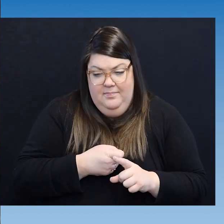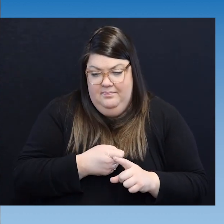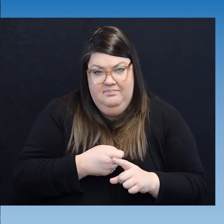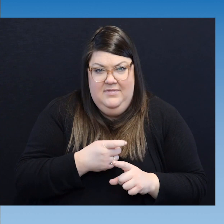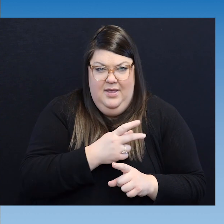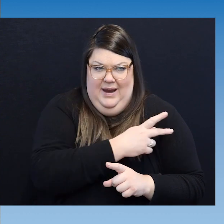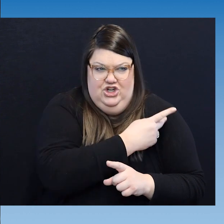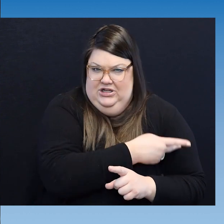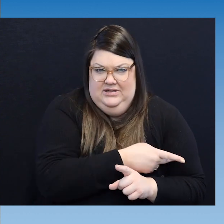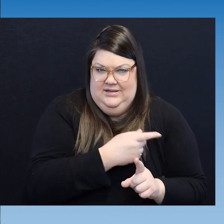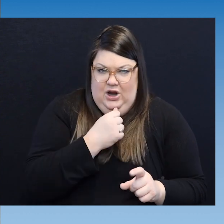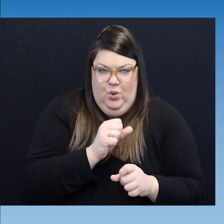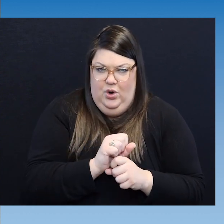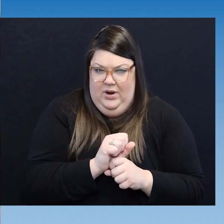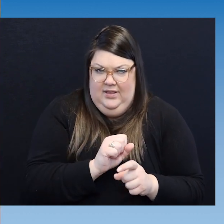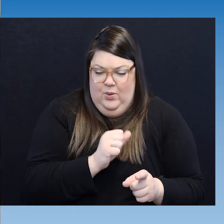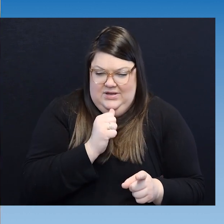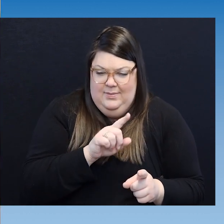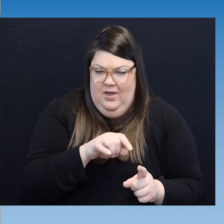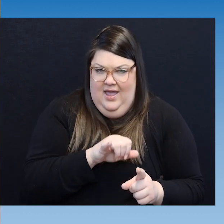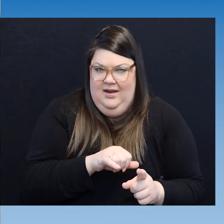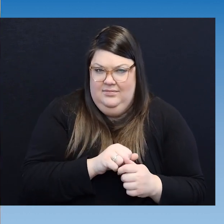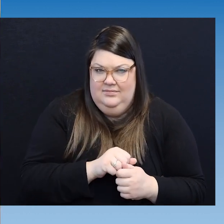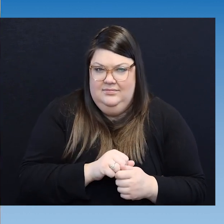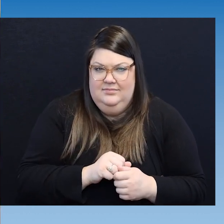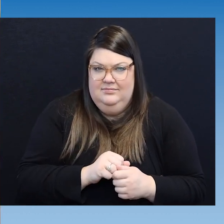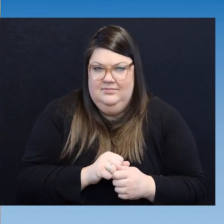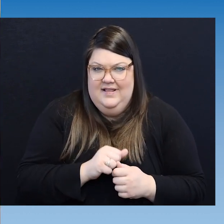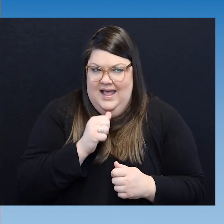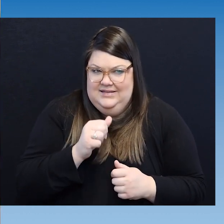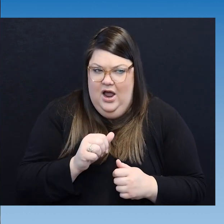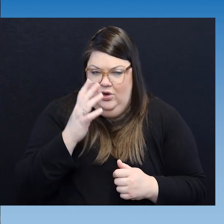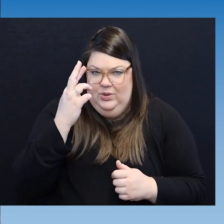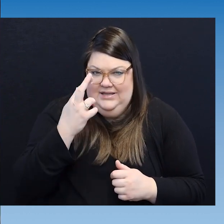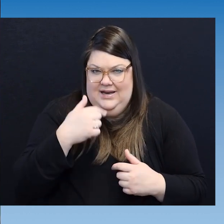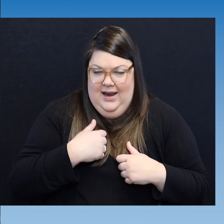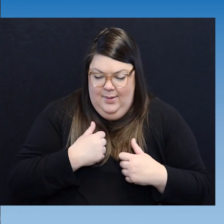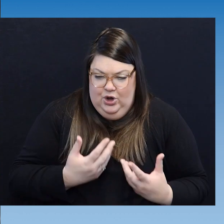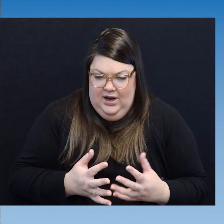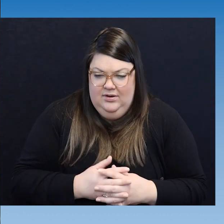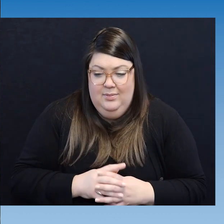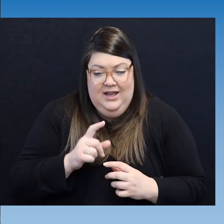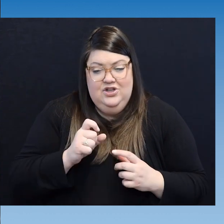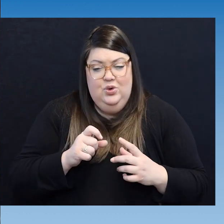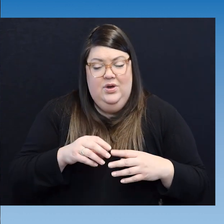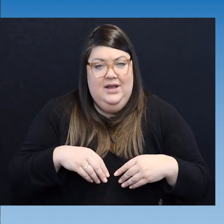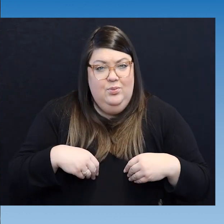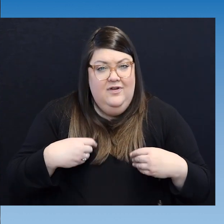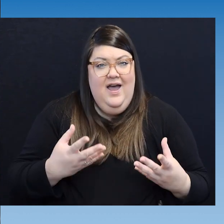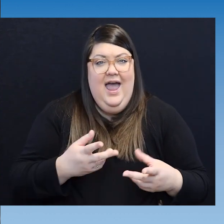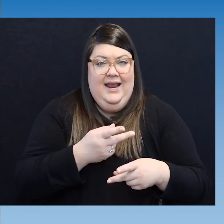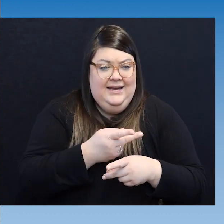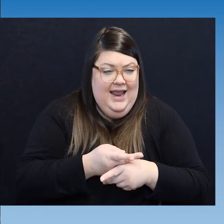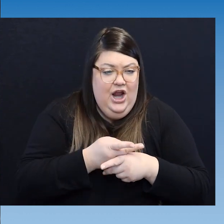from the patients that I worked with. Right. That was not what burned me out. Because you could provide care